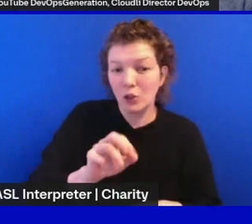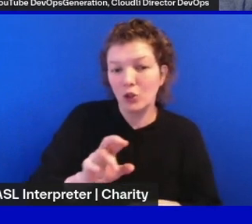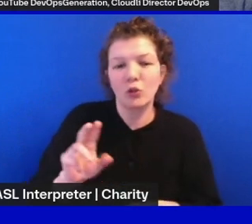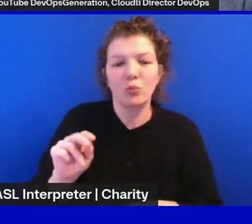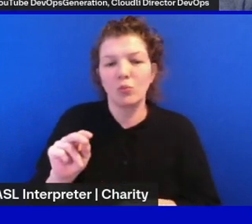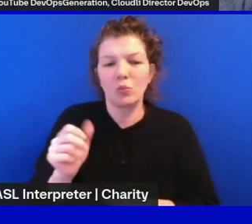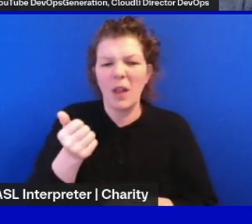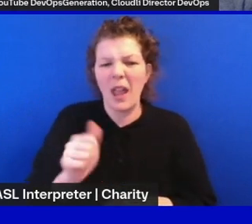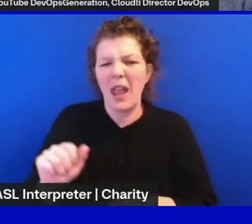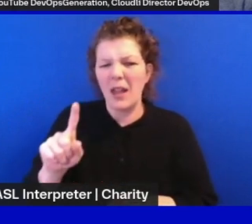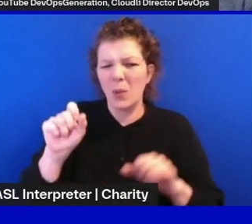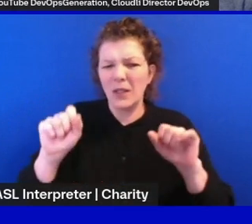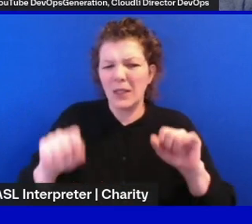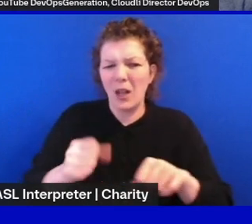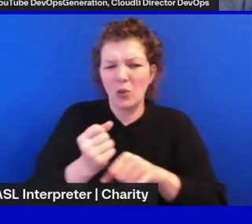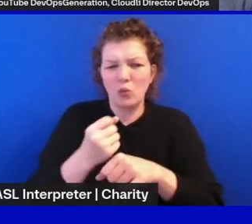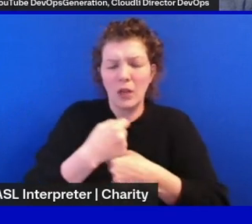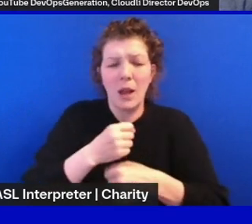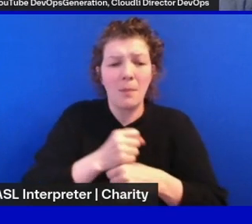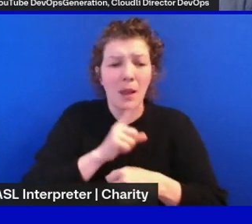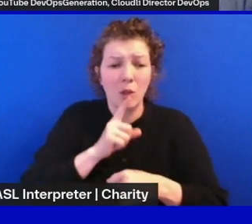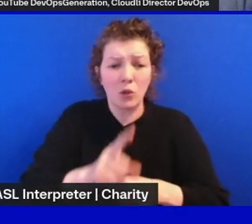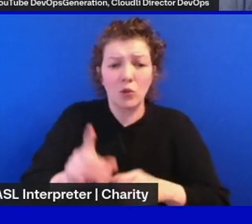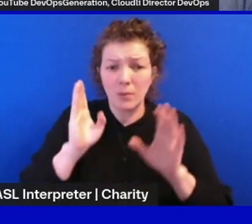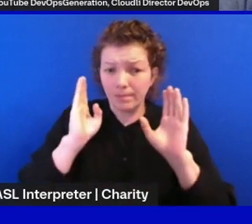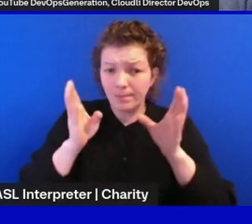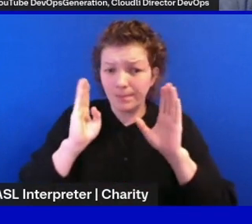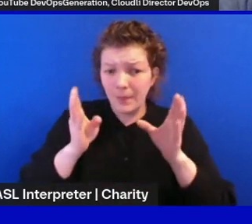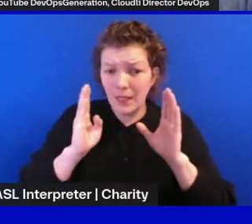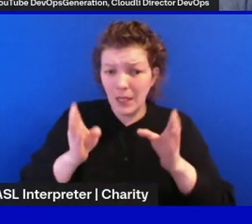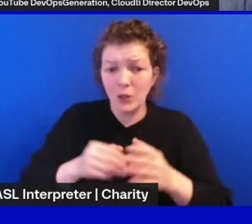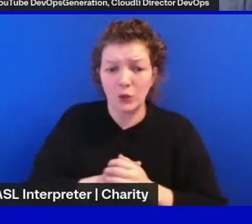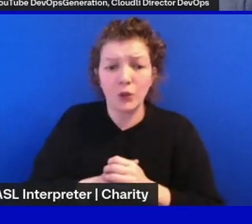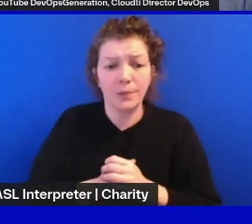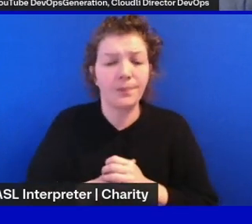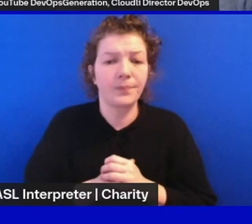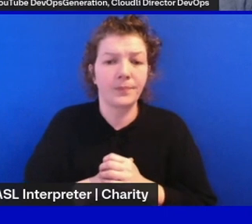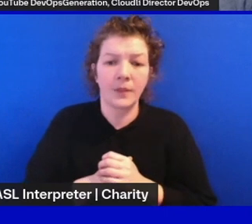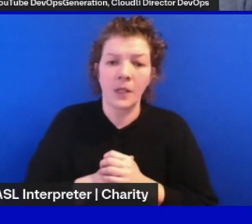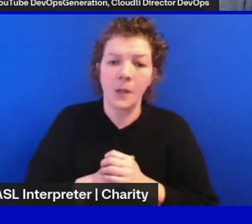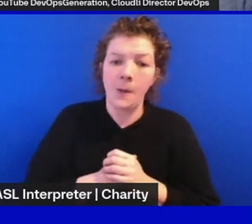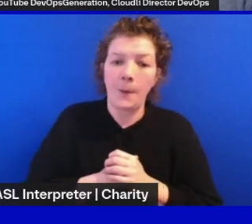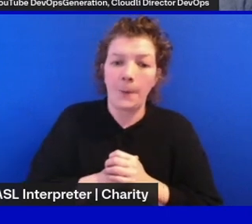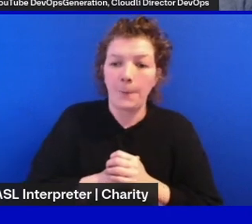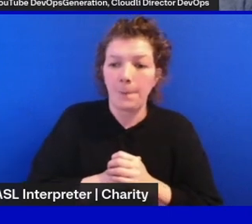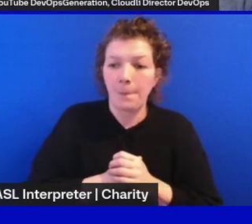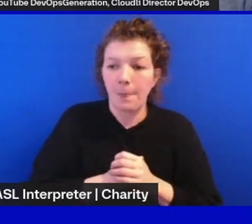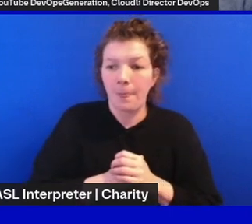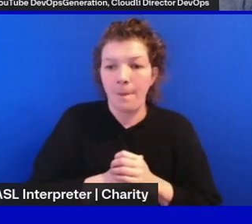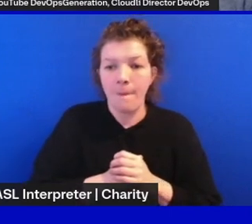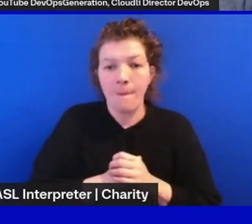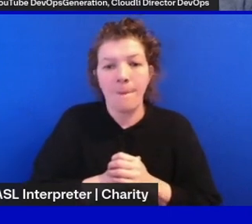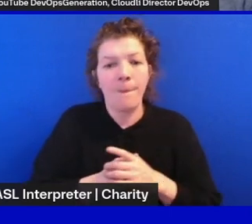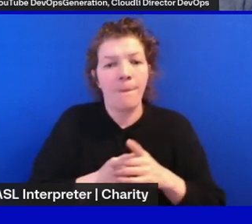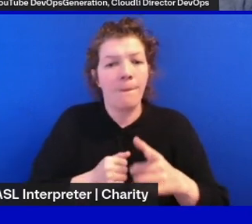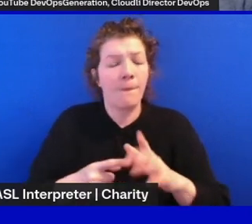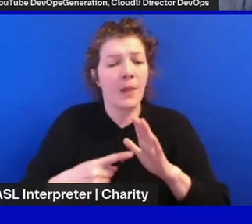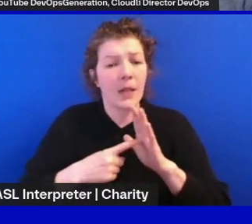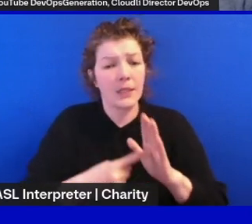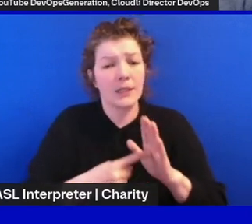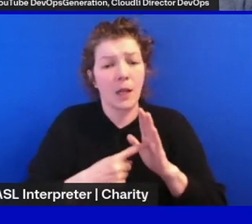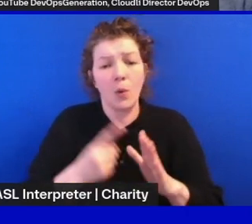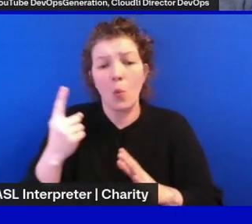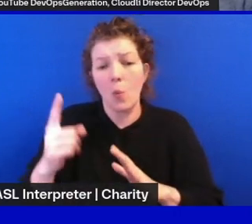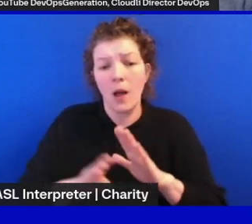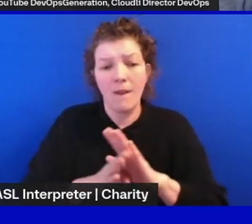sure to keep your eyes and ears open. So I have an example here real quick. I have a developer who